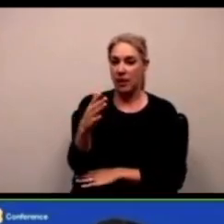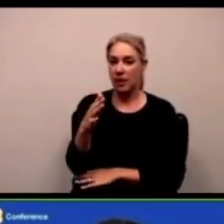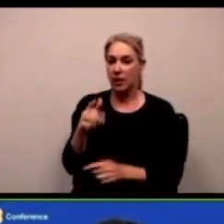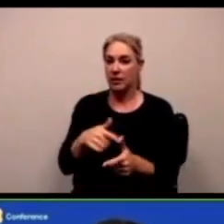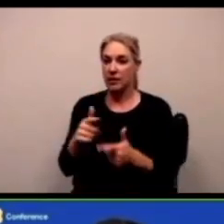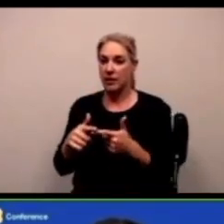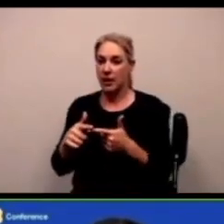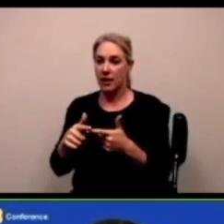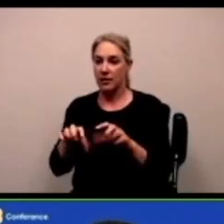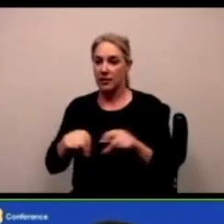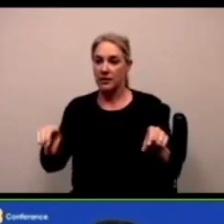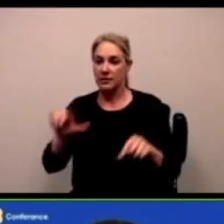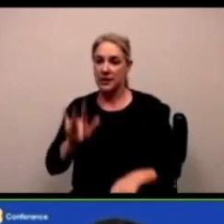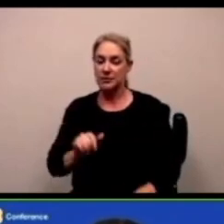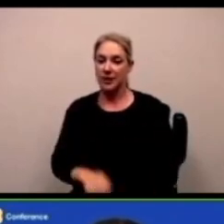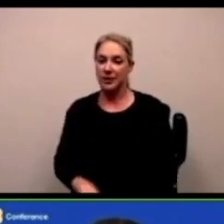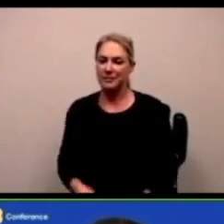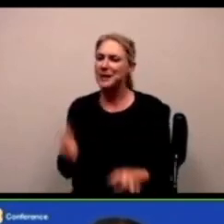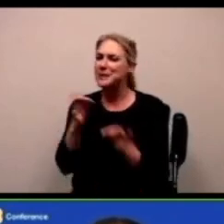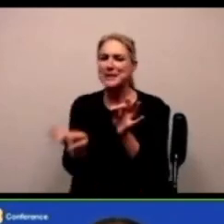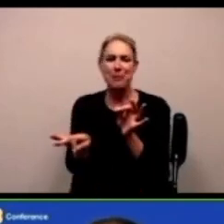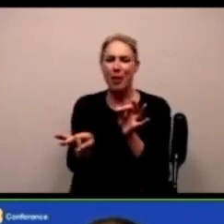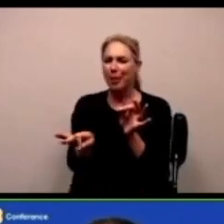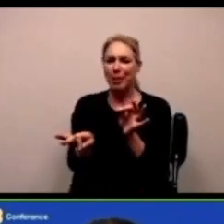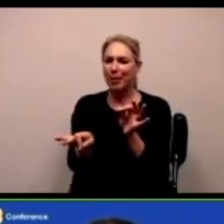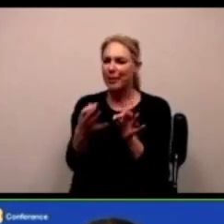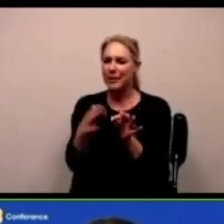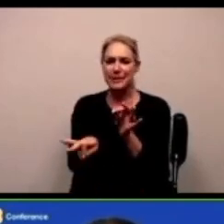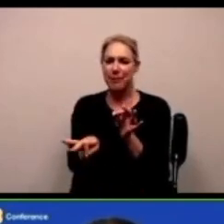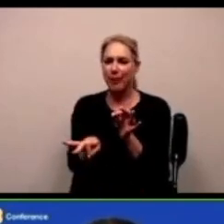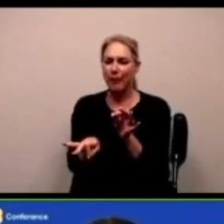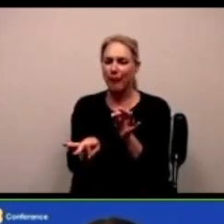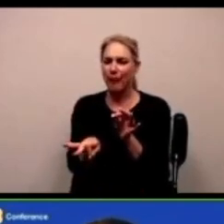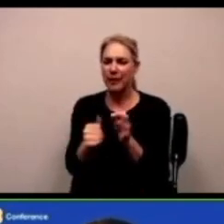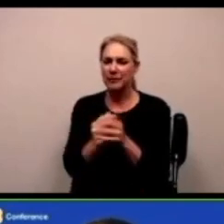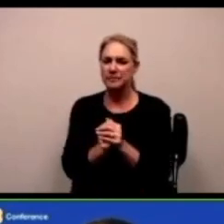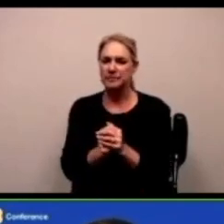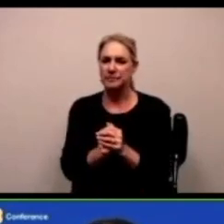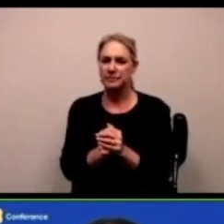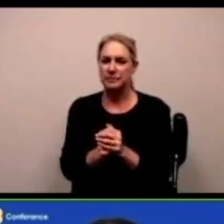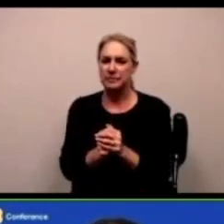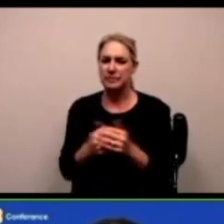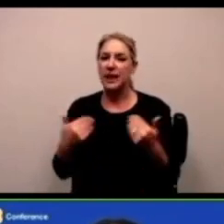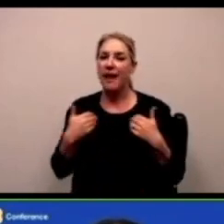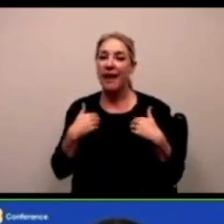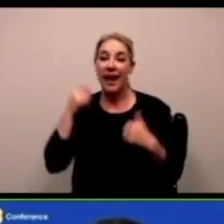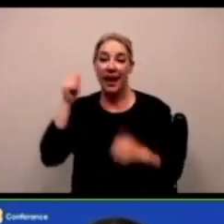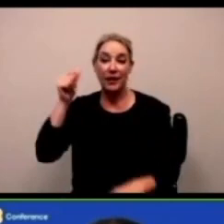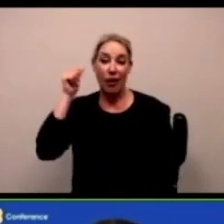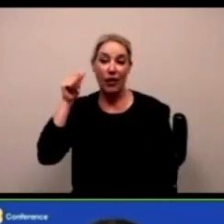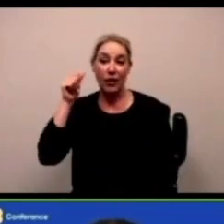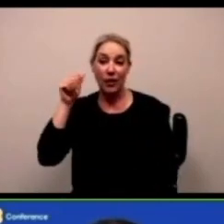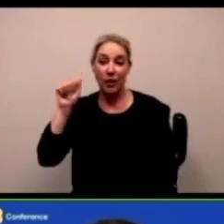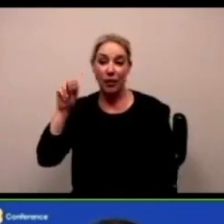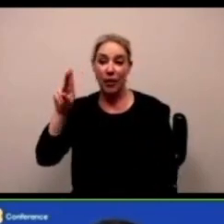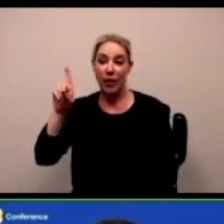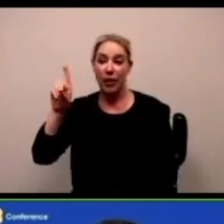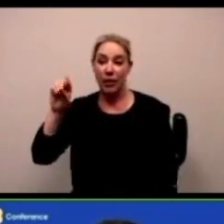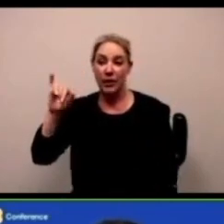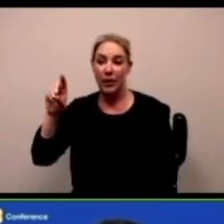So I just kept it pretty simple. I wanted to add some audio. I didn't have a chance to, but I